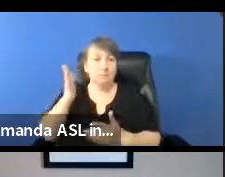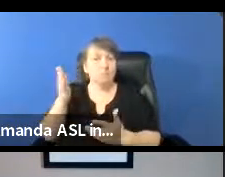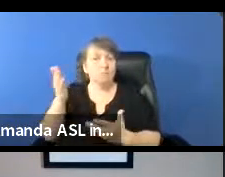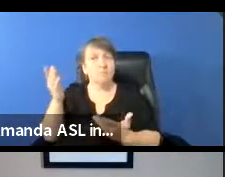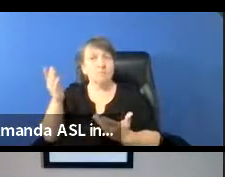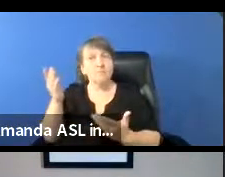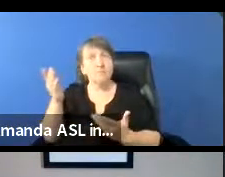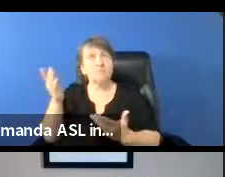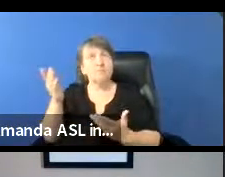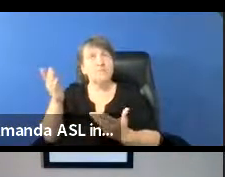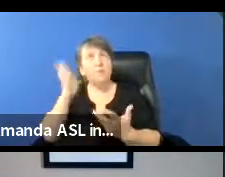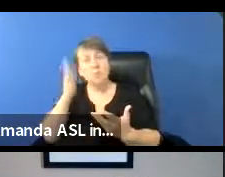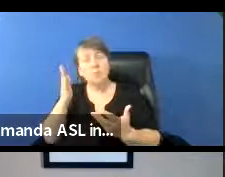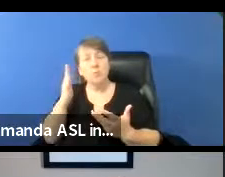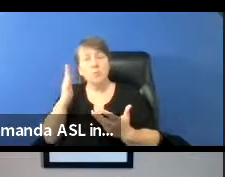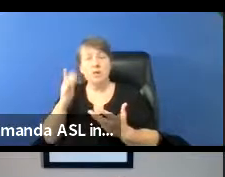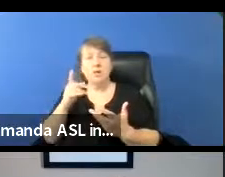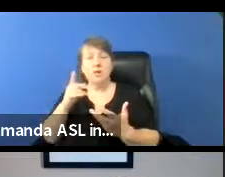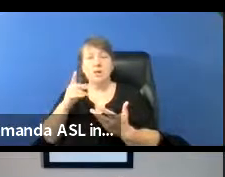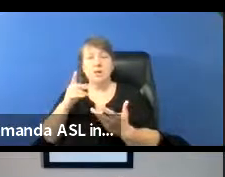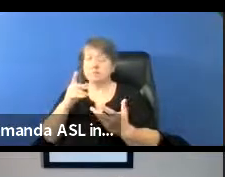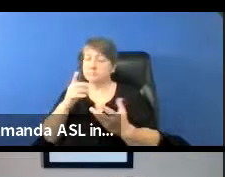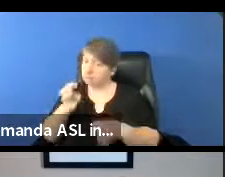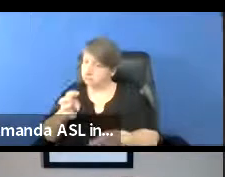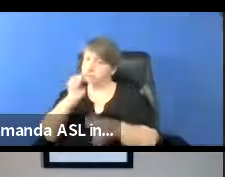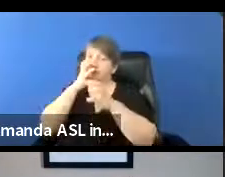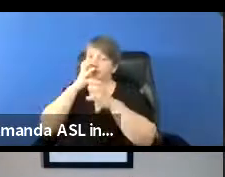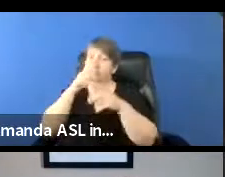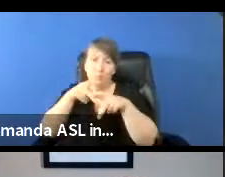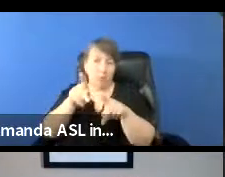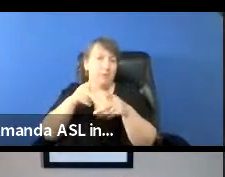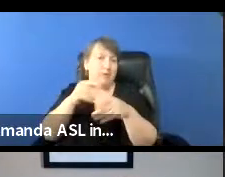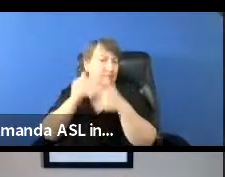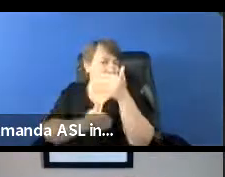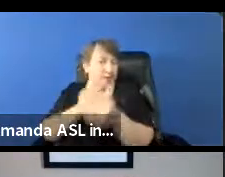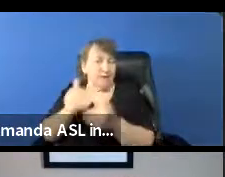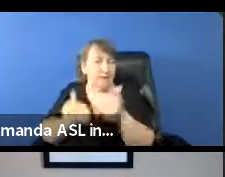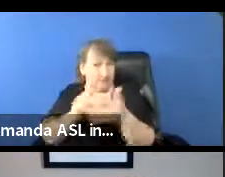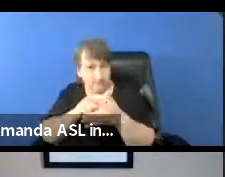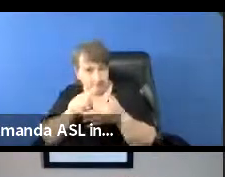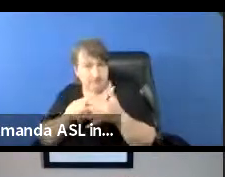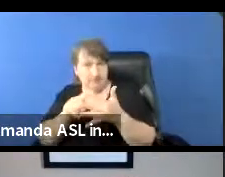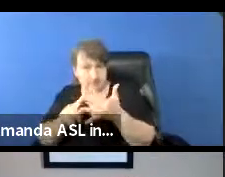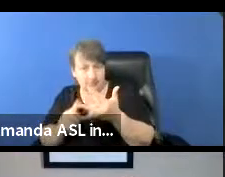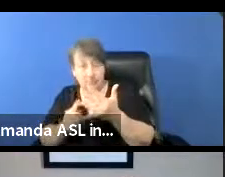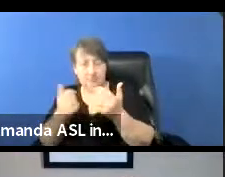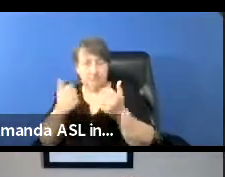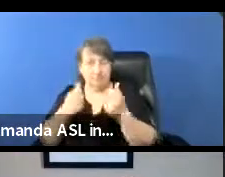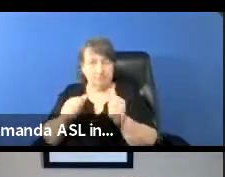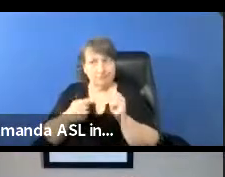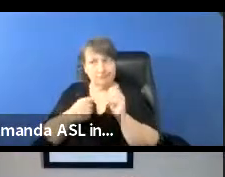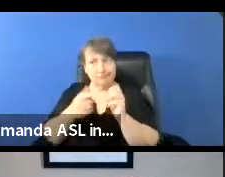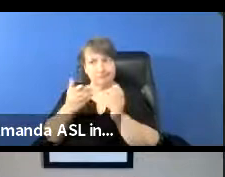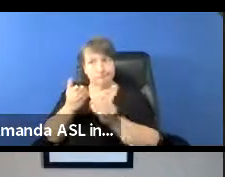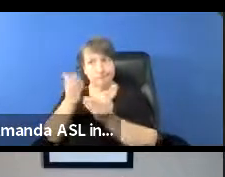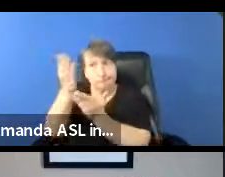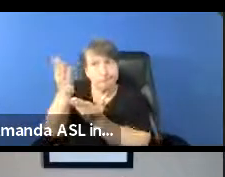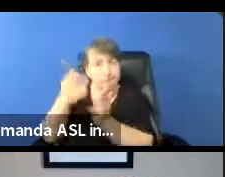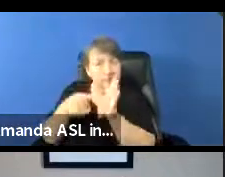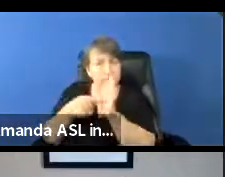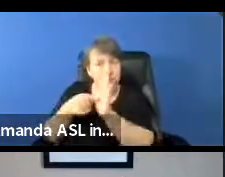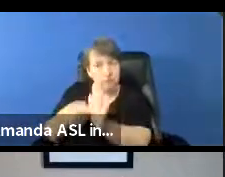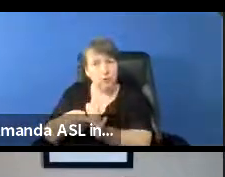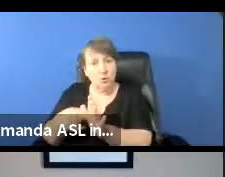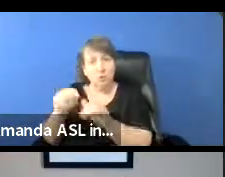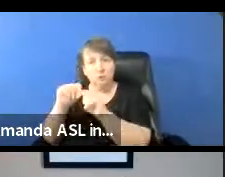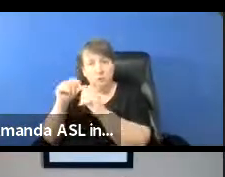extremely critical permitting process that we have to go through to demonstrate to not only the